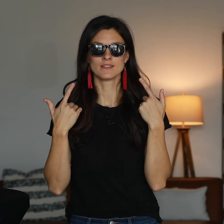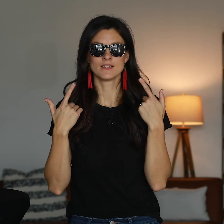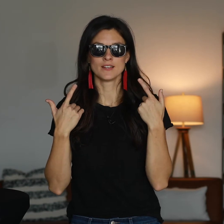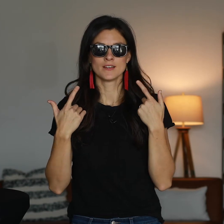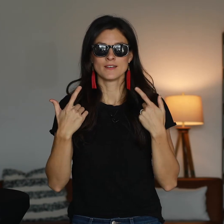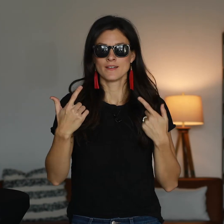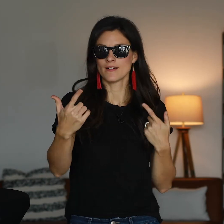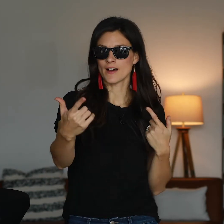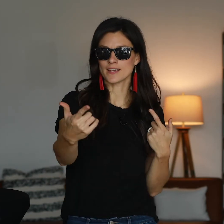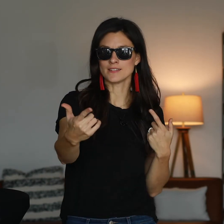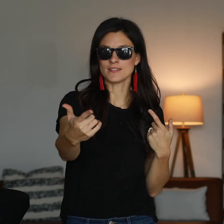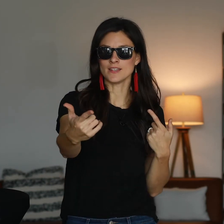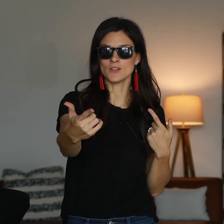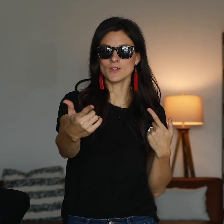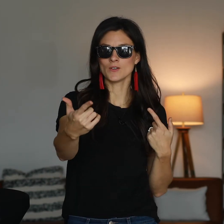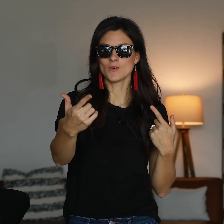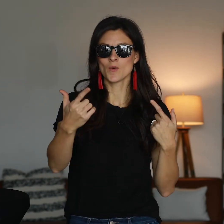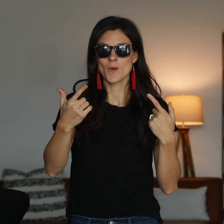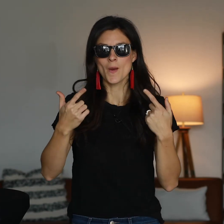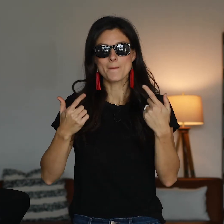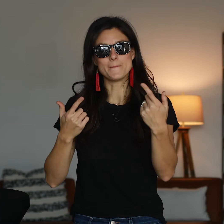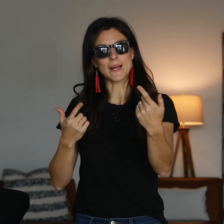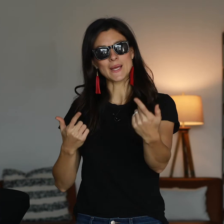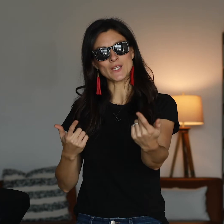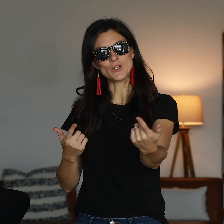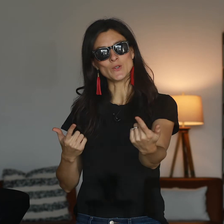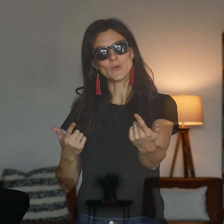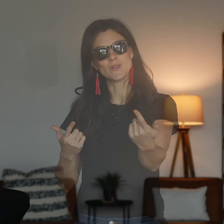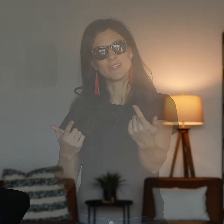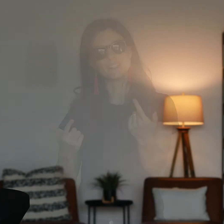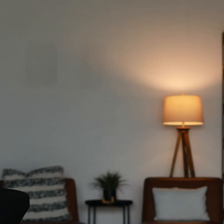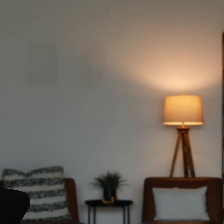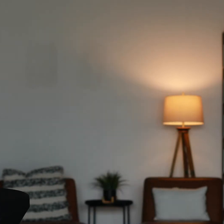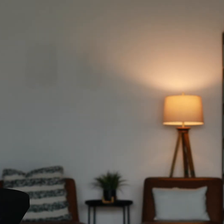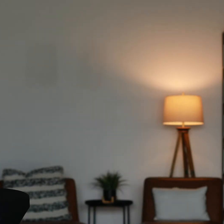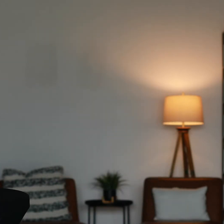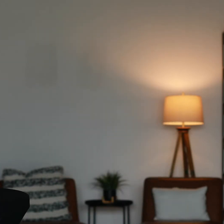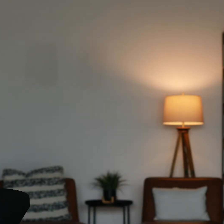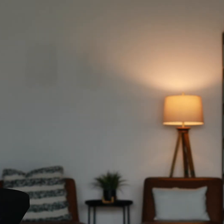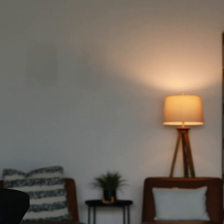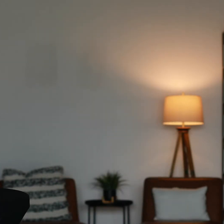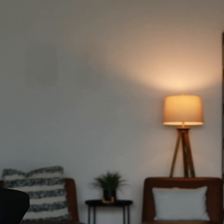shades. I can see you, but can you see me?